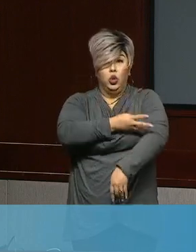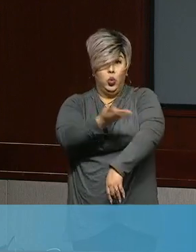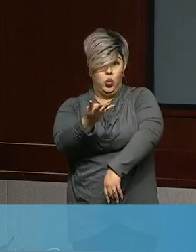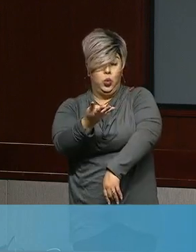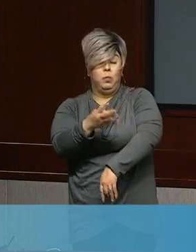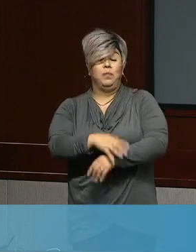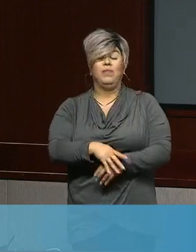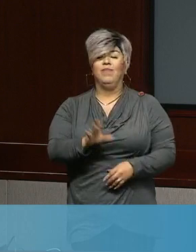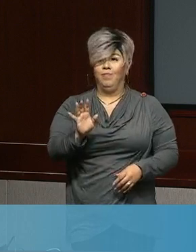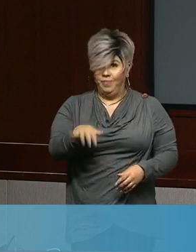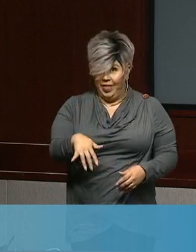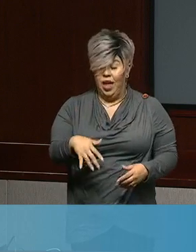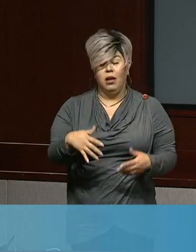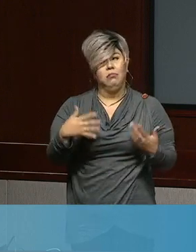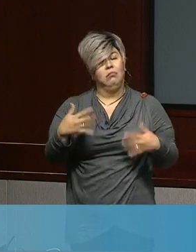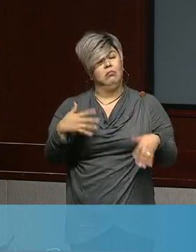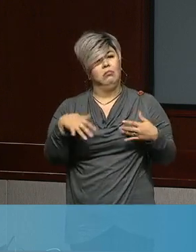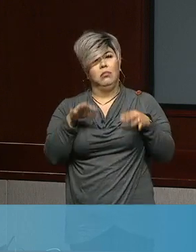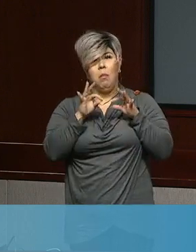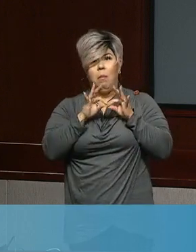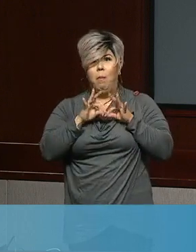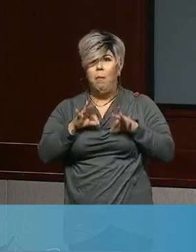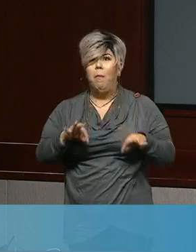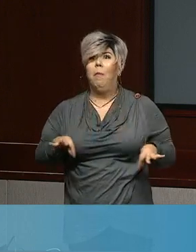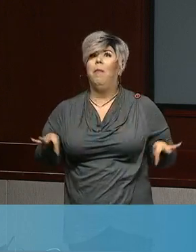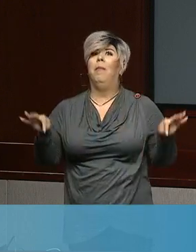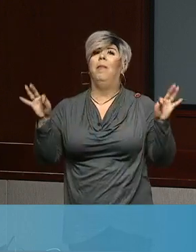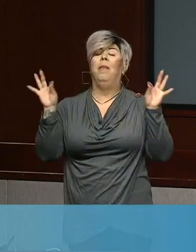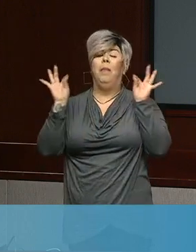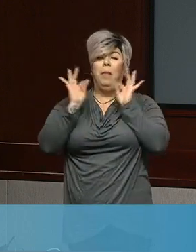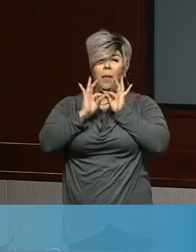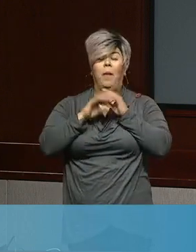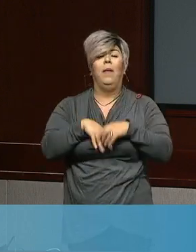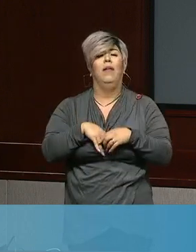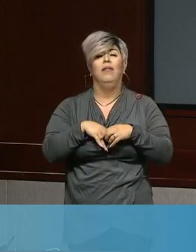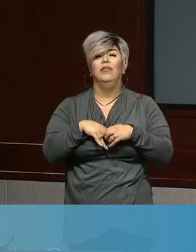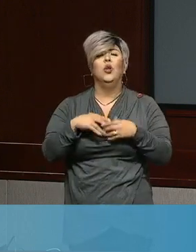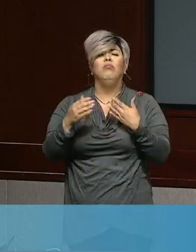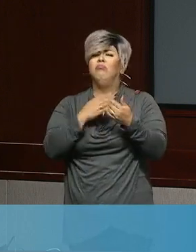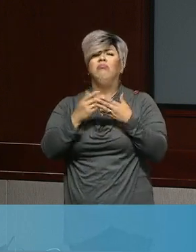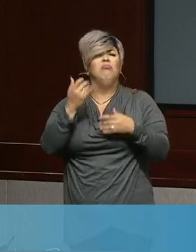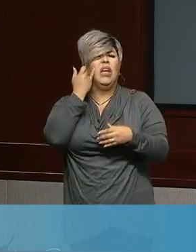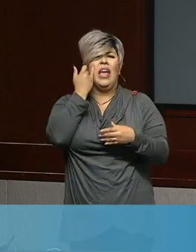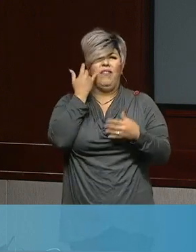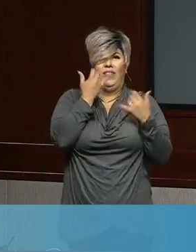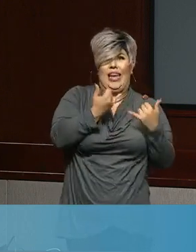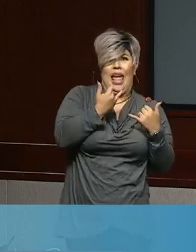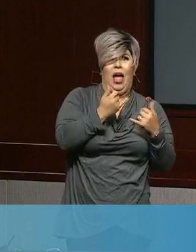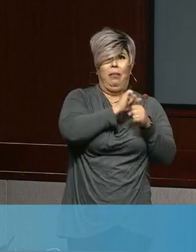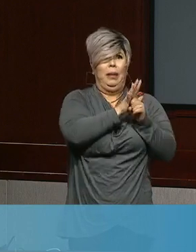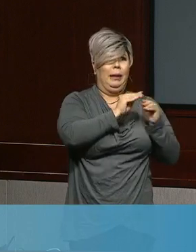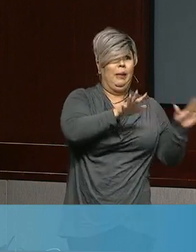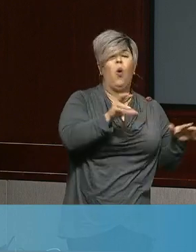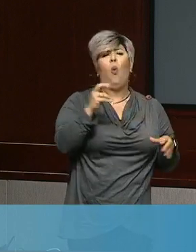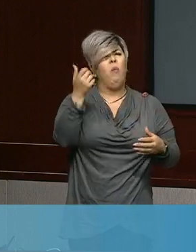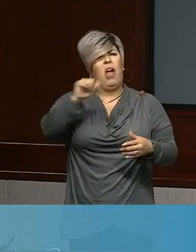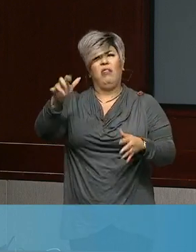locally in medical care and treatment at any time, whether you're in a pandemic or not, is blood